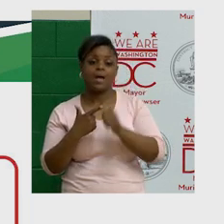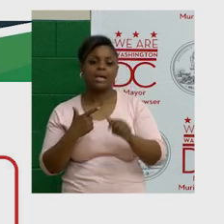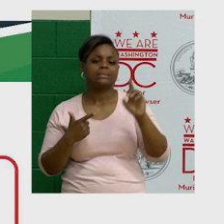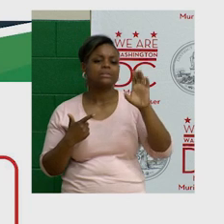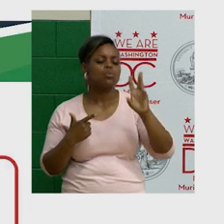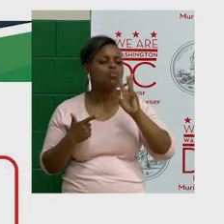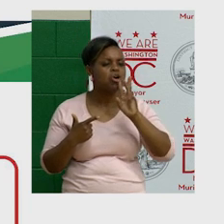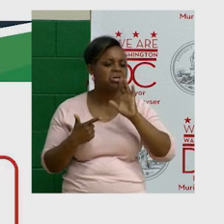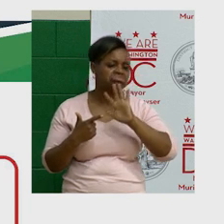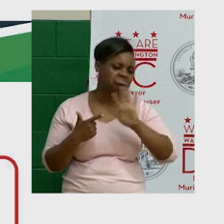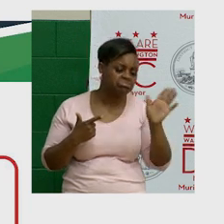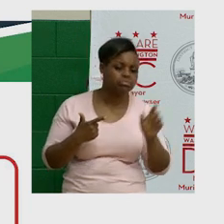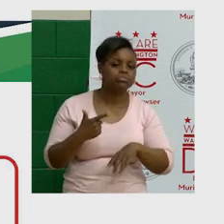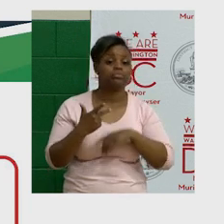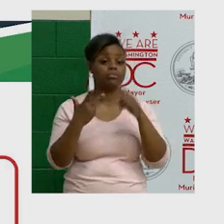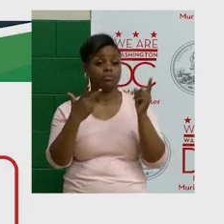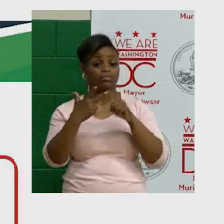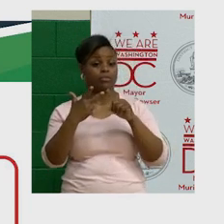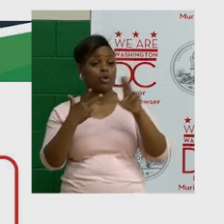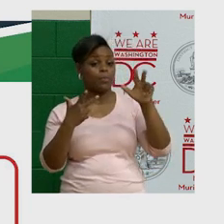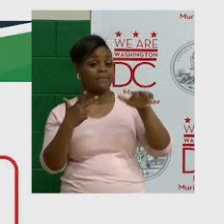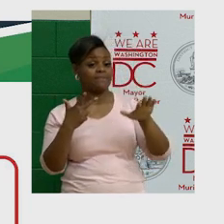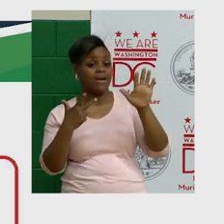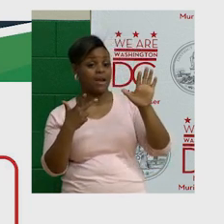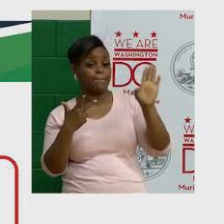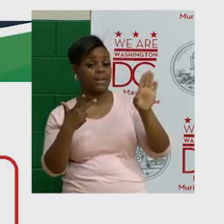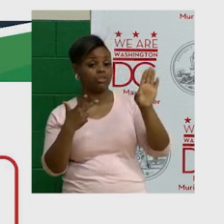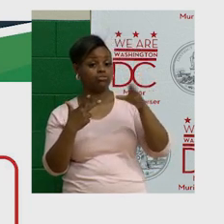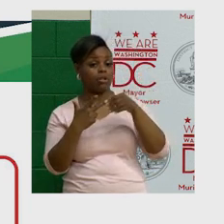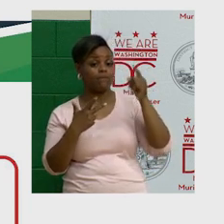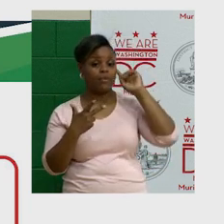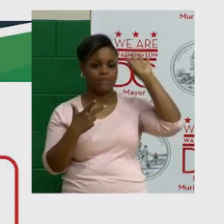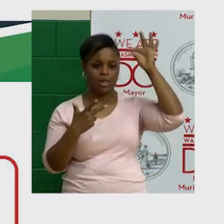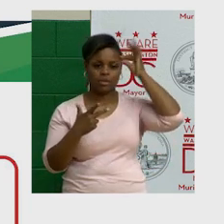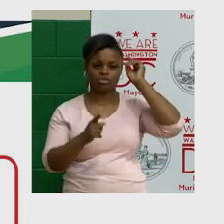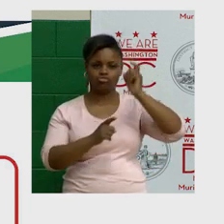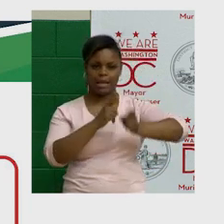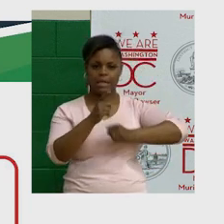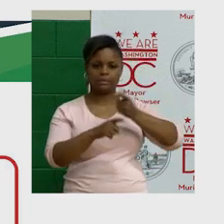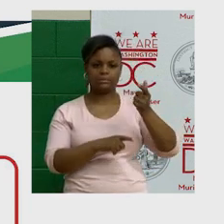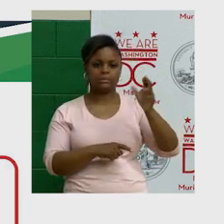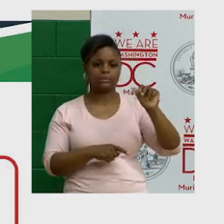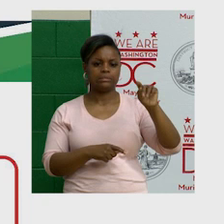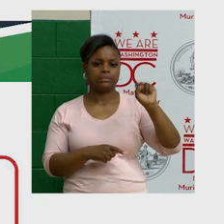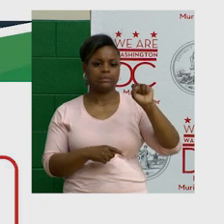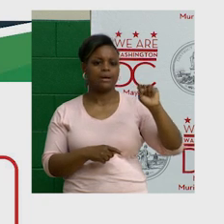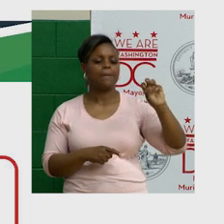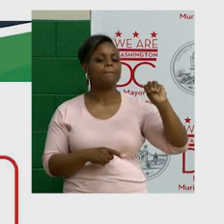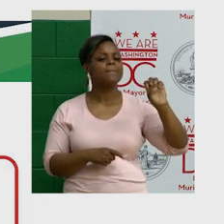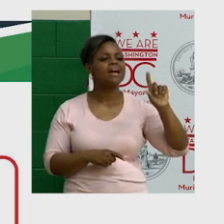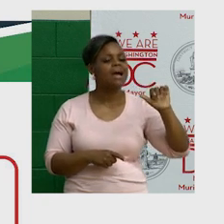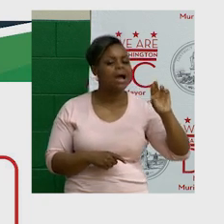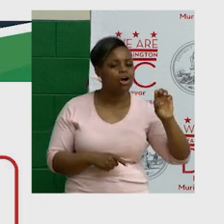We have about $3.5 billion in federal grants, including Medicaid payments, and we have about